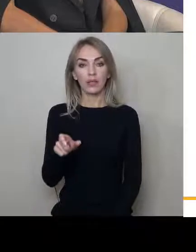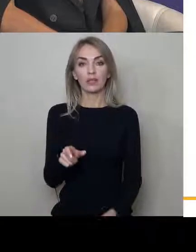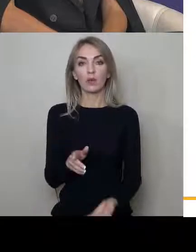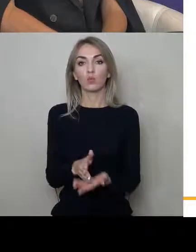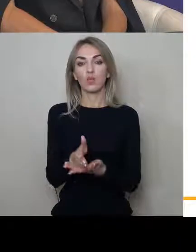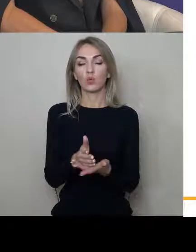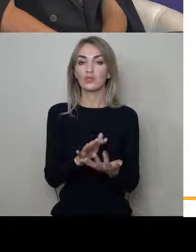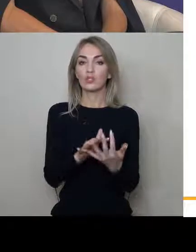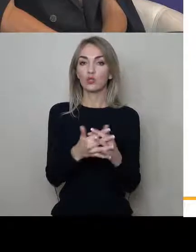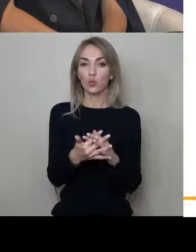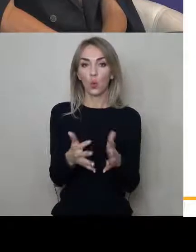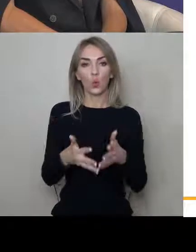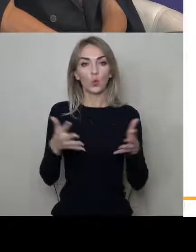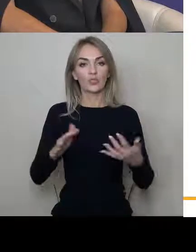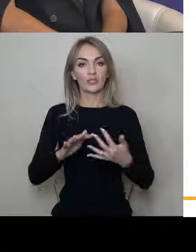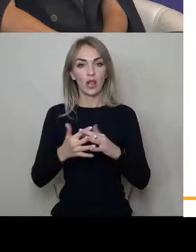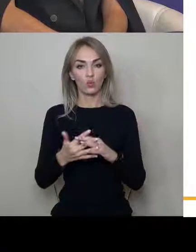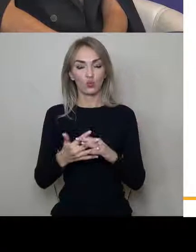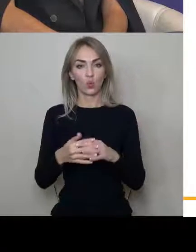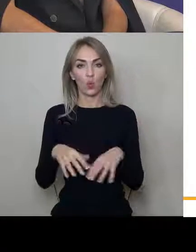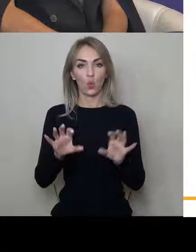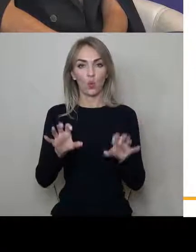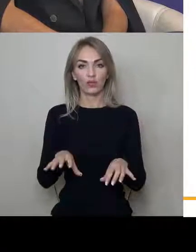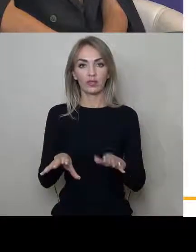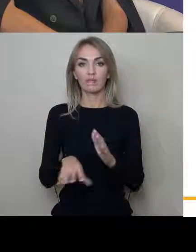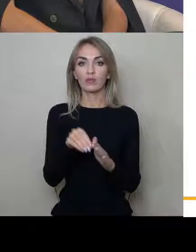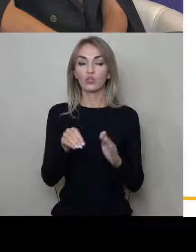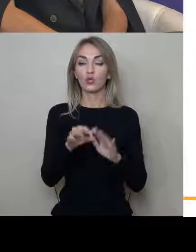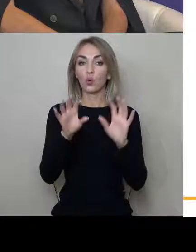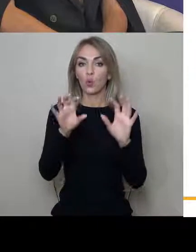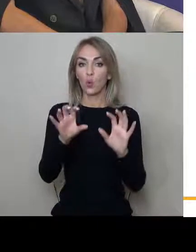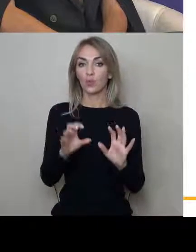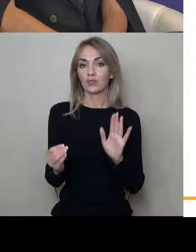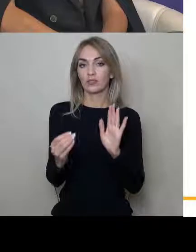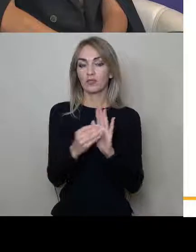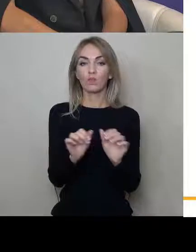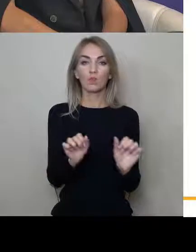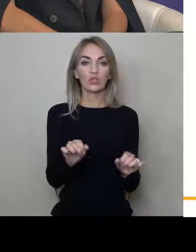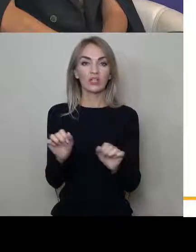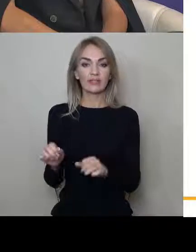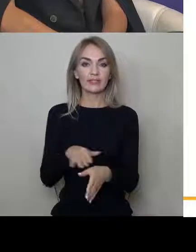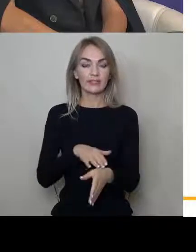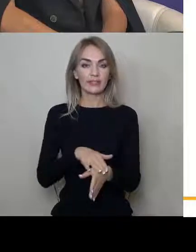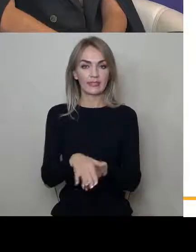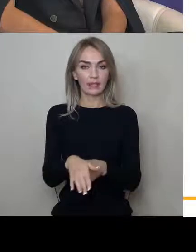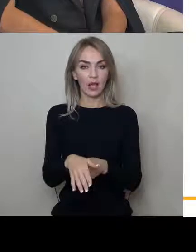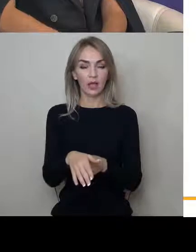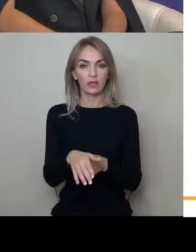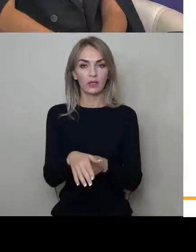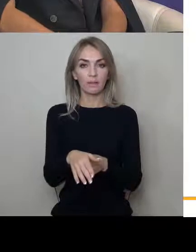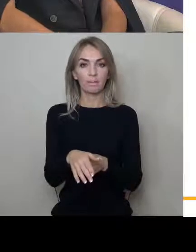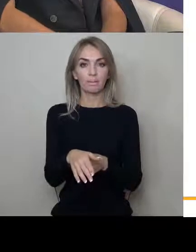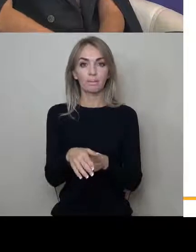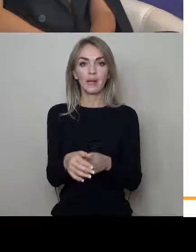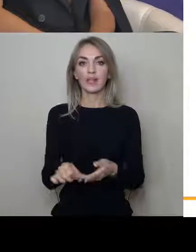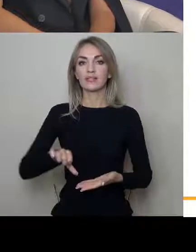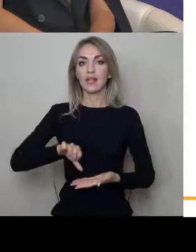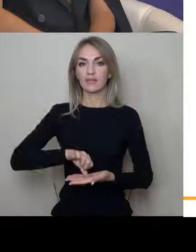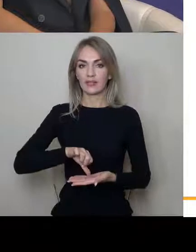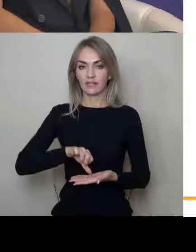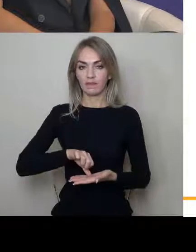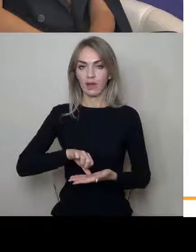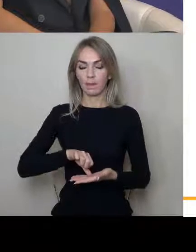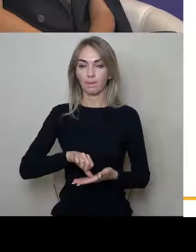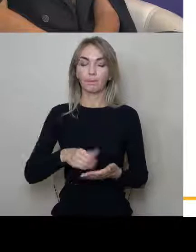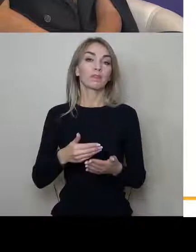candidate for the position of head of the village, town, and city community. The election